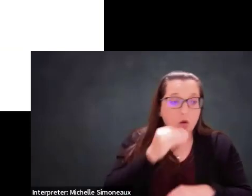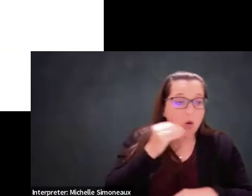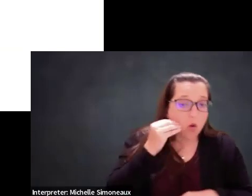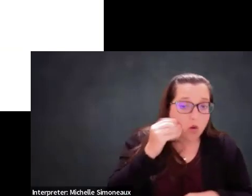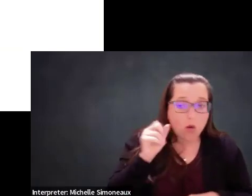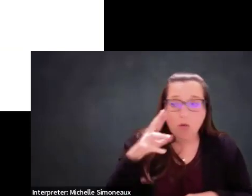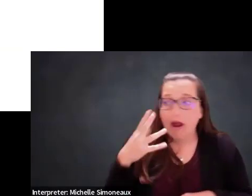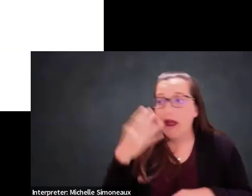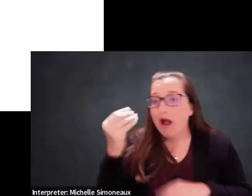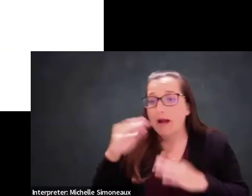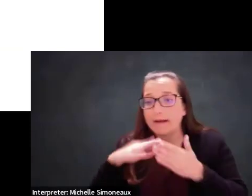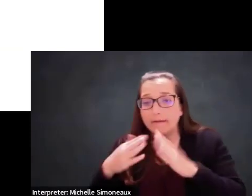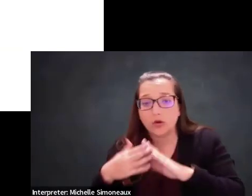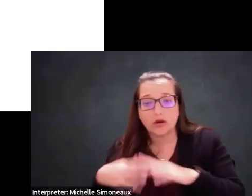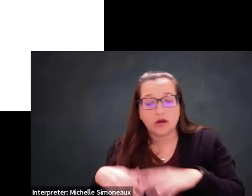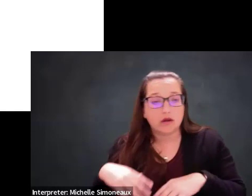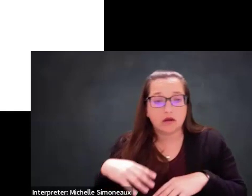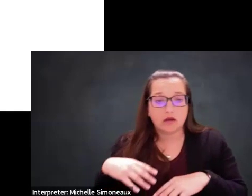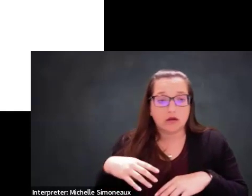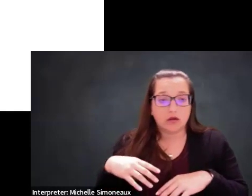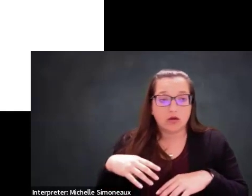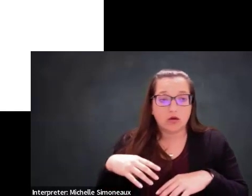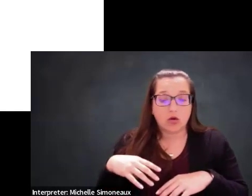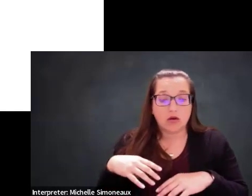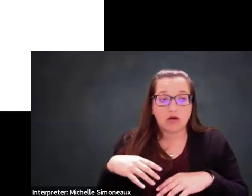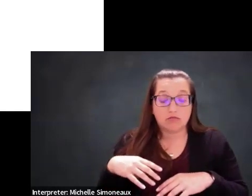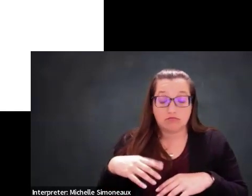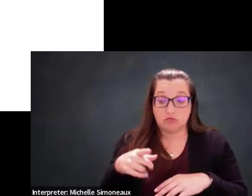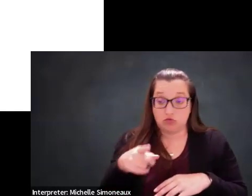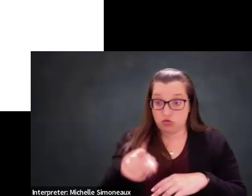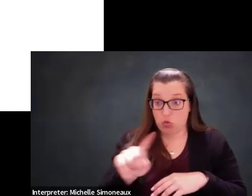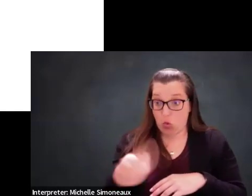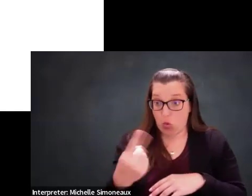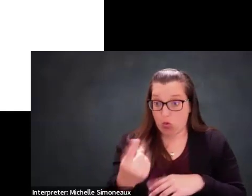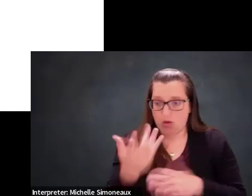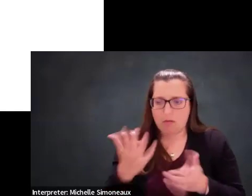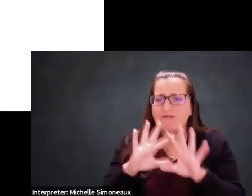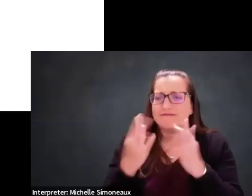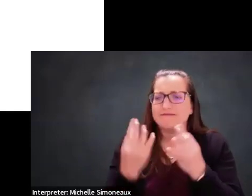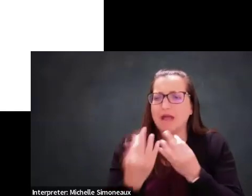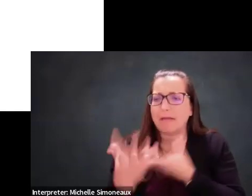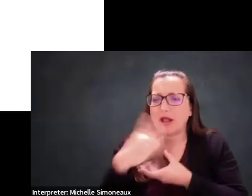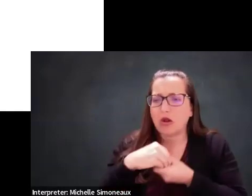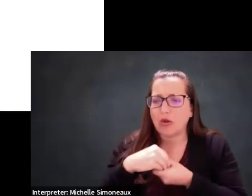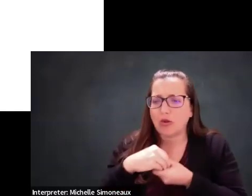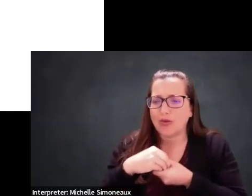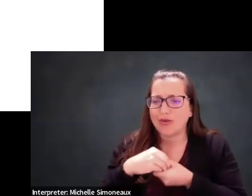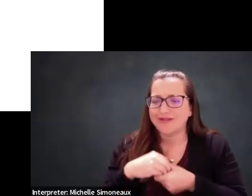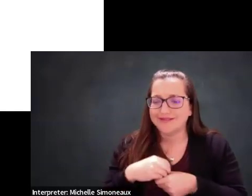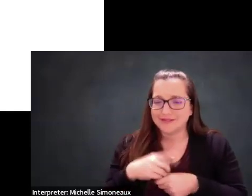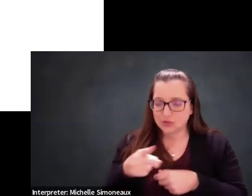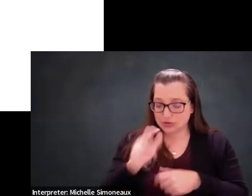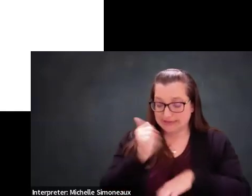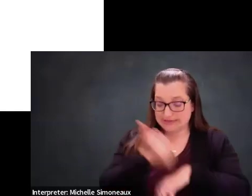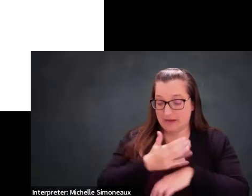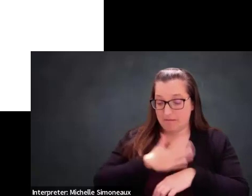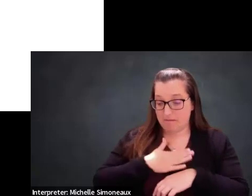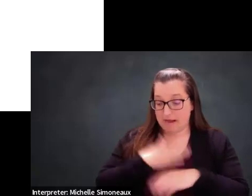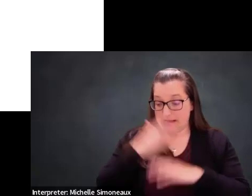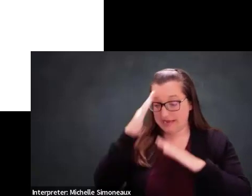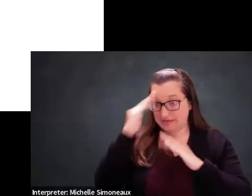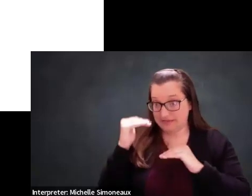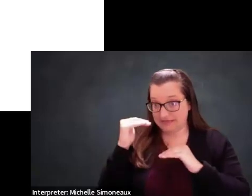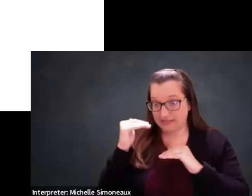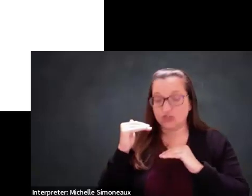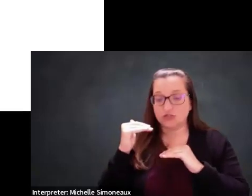or it's out in the community, or even if it's not just for you, but for your whole family and keeping things where you have expectations for yourself in terms of moving